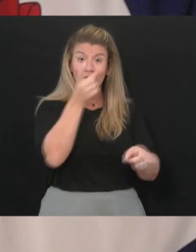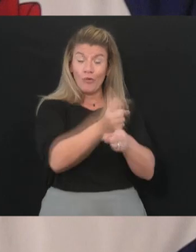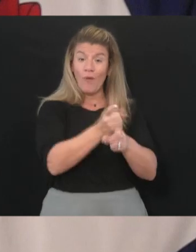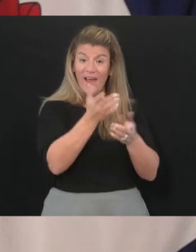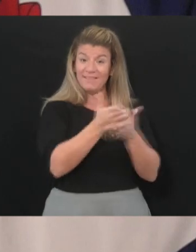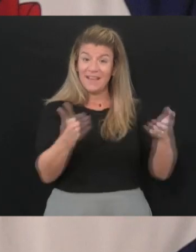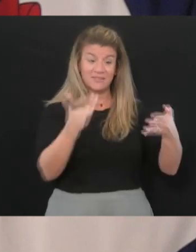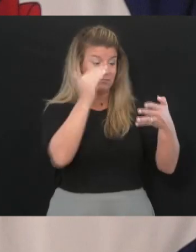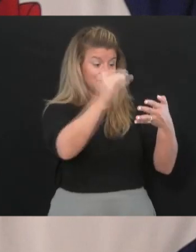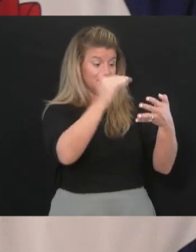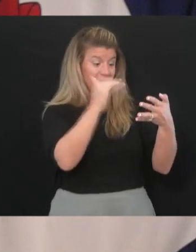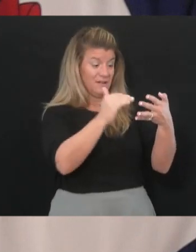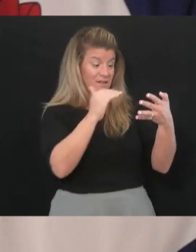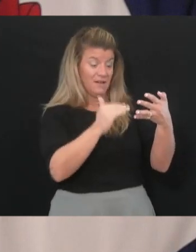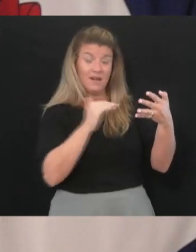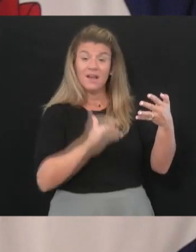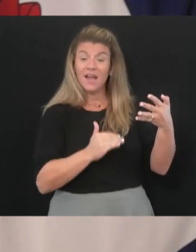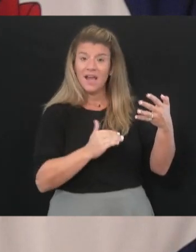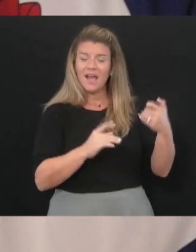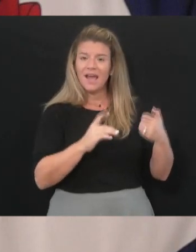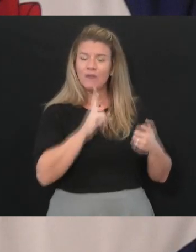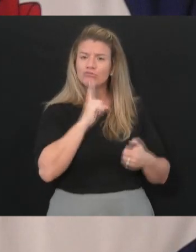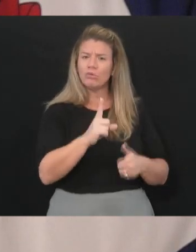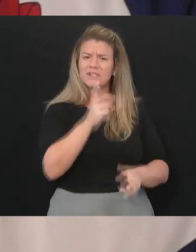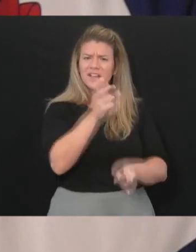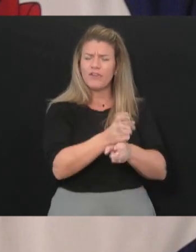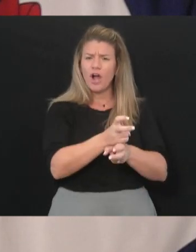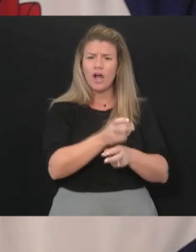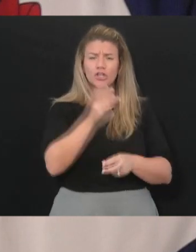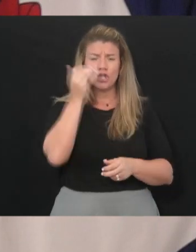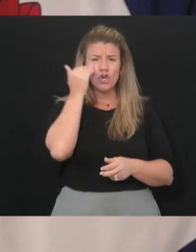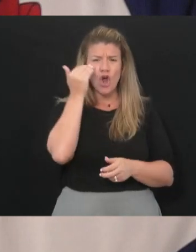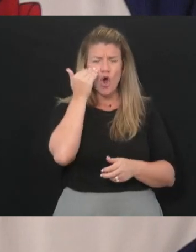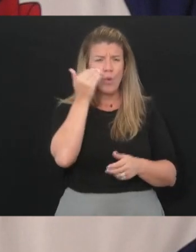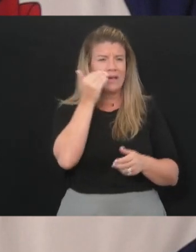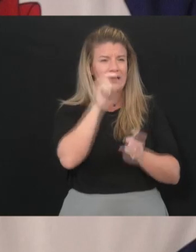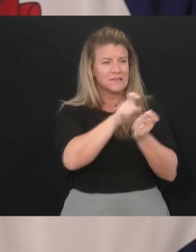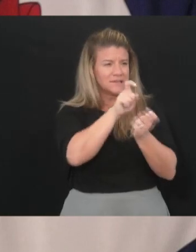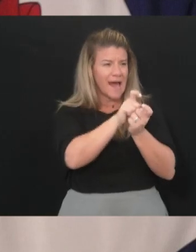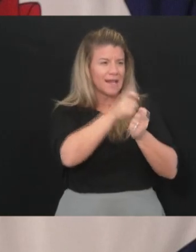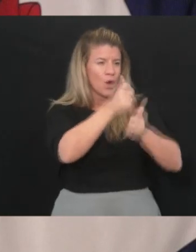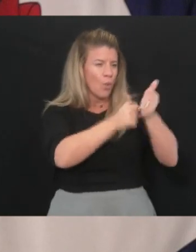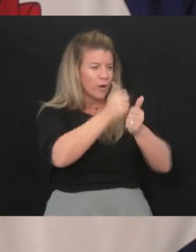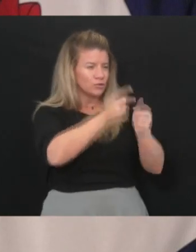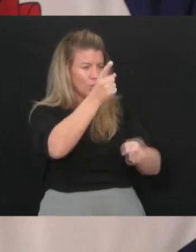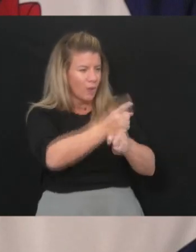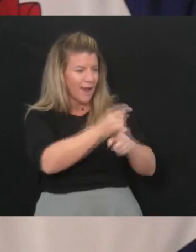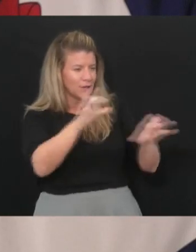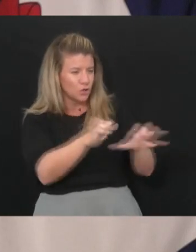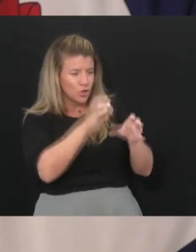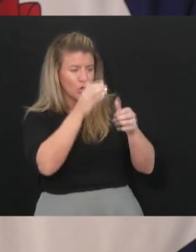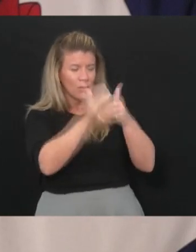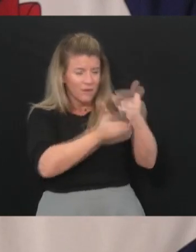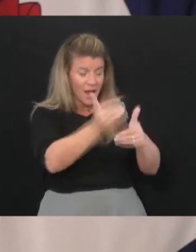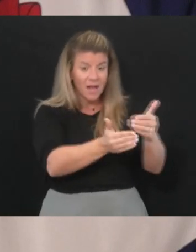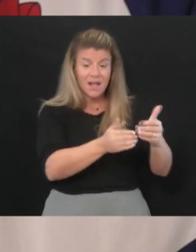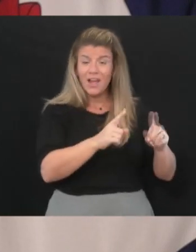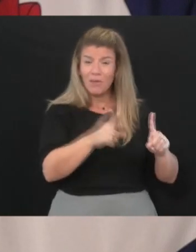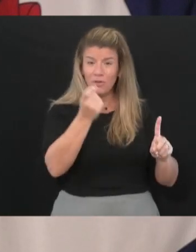push. It is very, very difficult to know which buttons to push in this whole situation, as every one of us